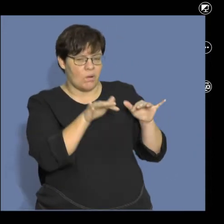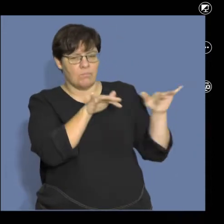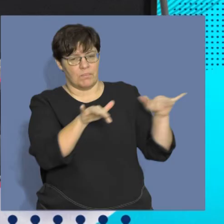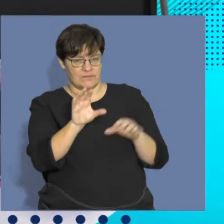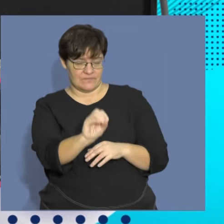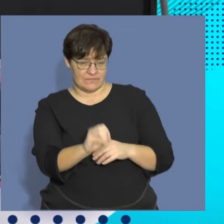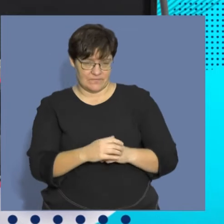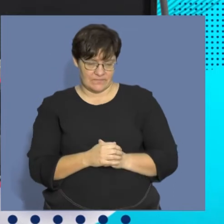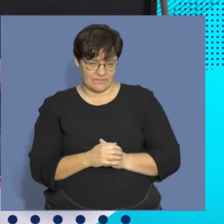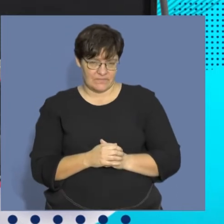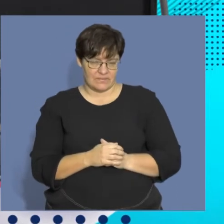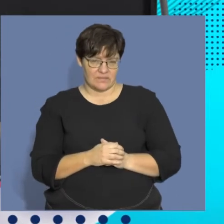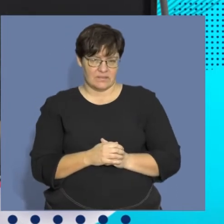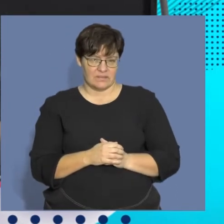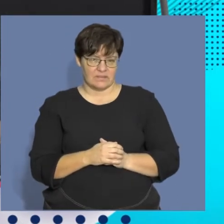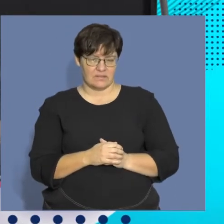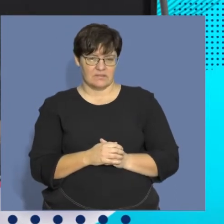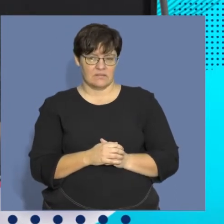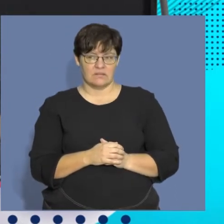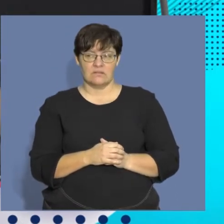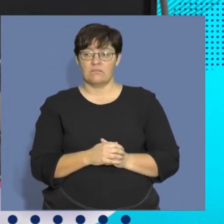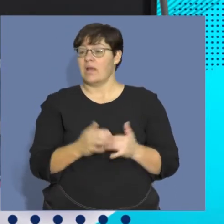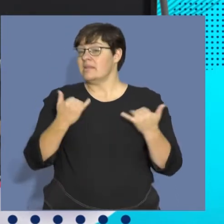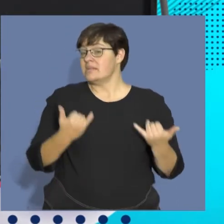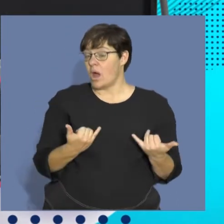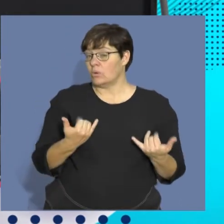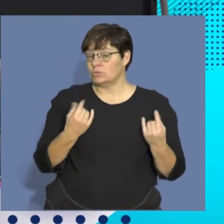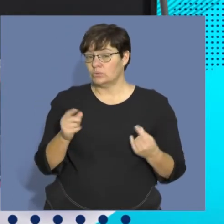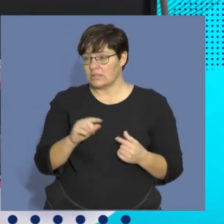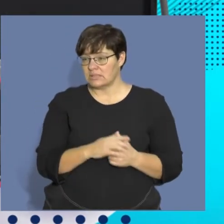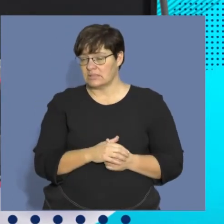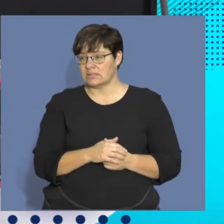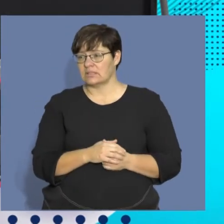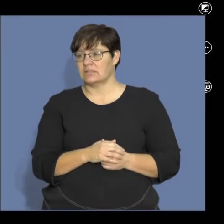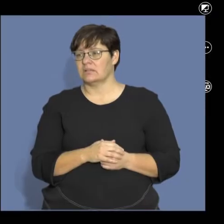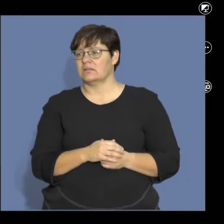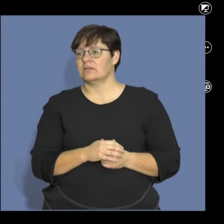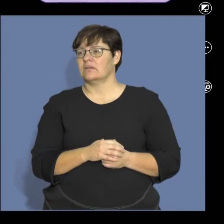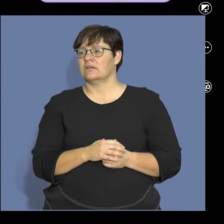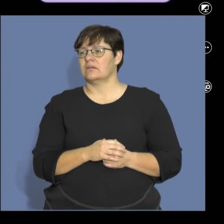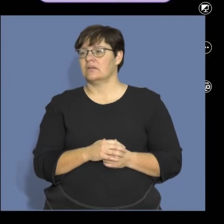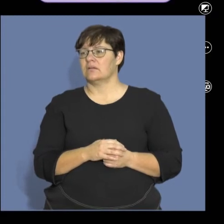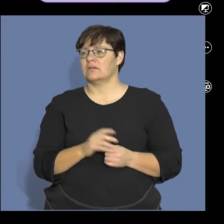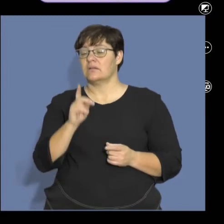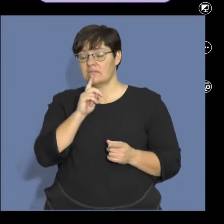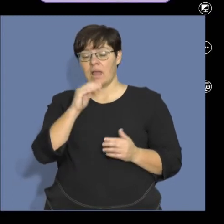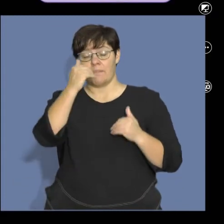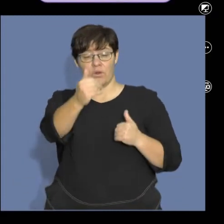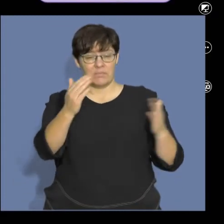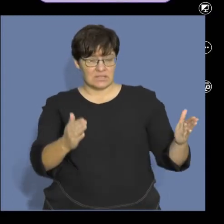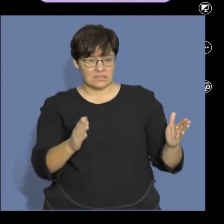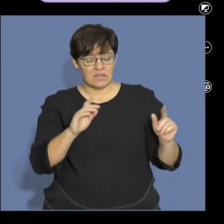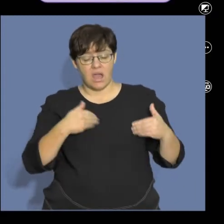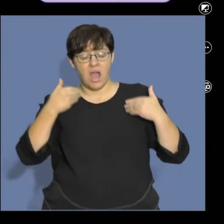characteristics of the population. What we now need to go and focus on